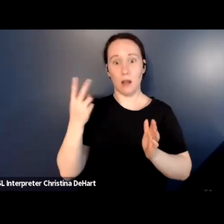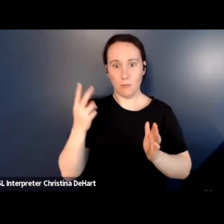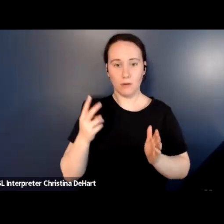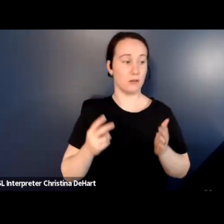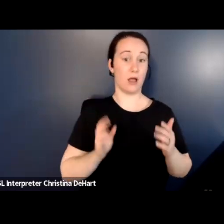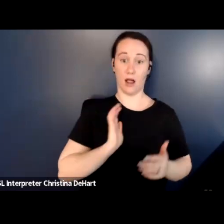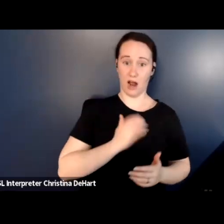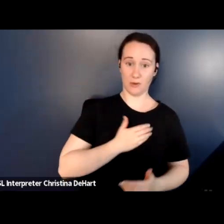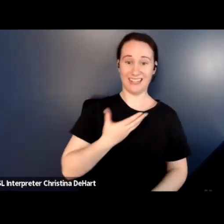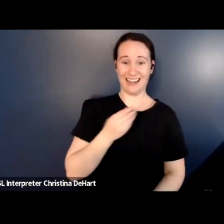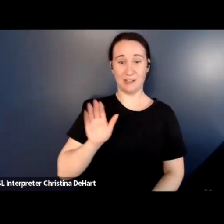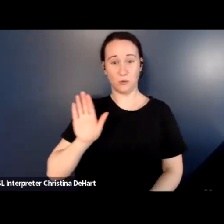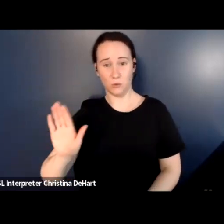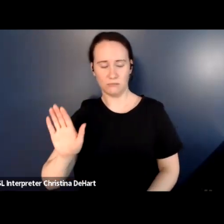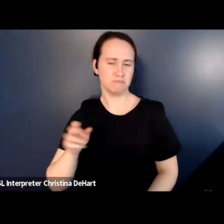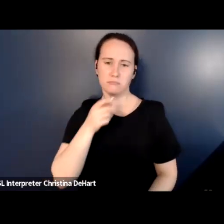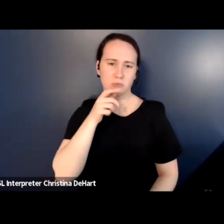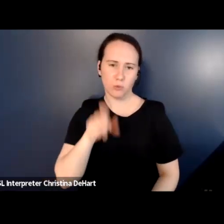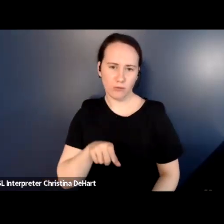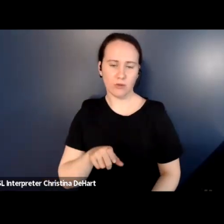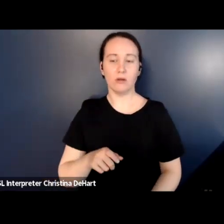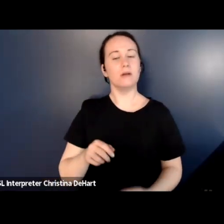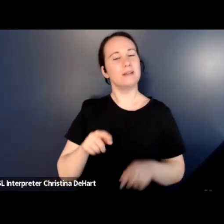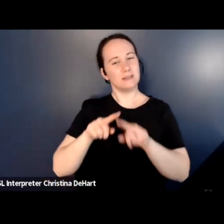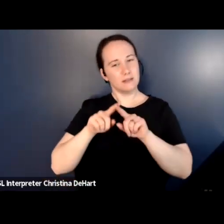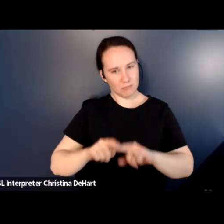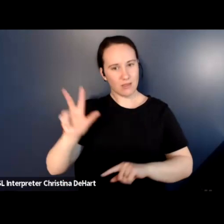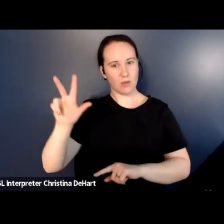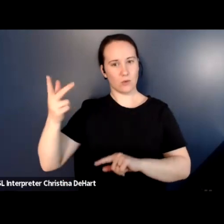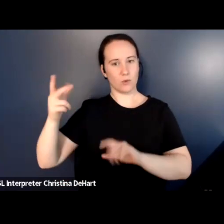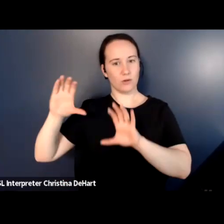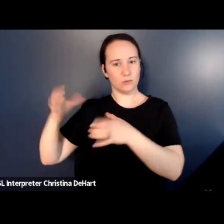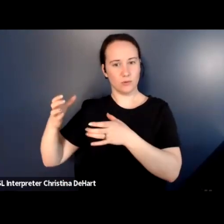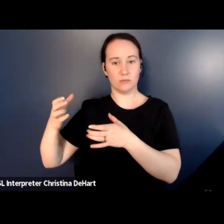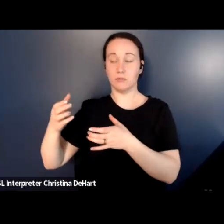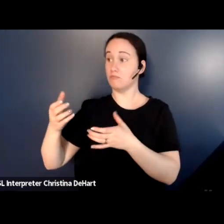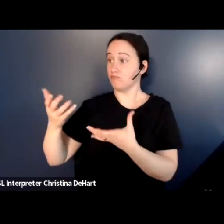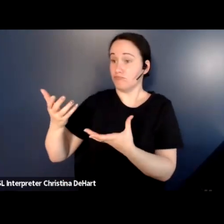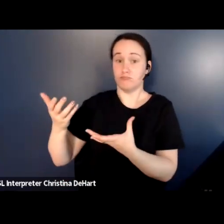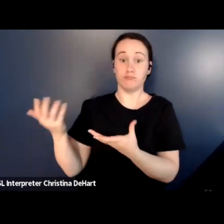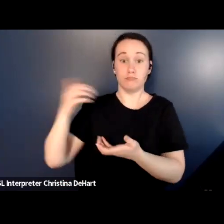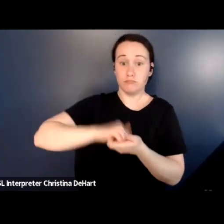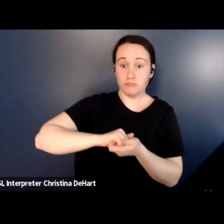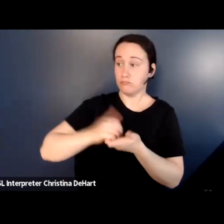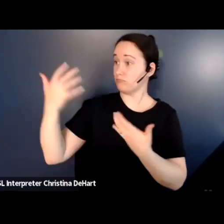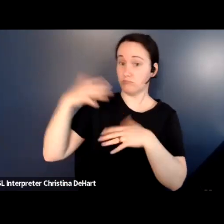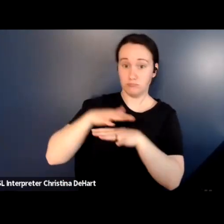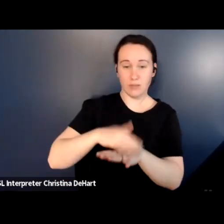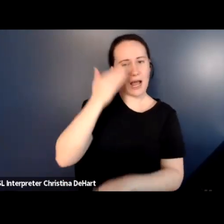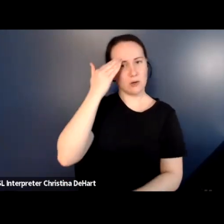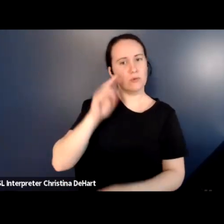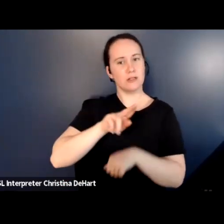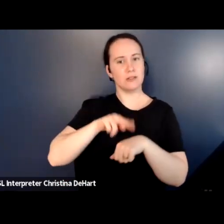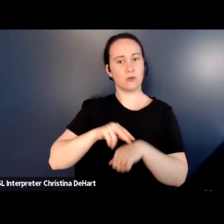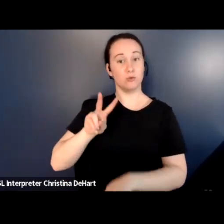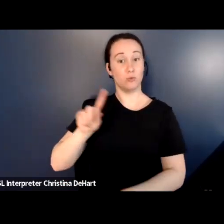In addition, we're also looking at what other third parties we could partner with and integrate with. I know there's a national 211